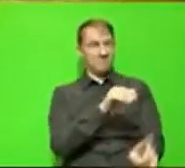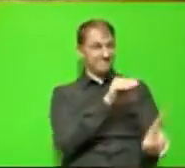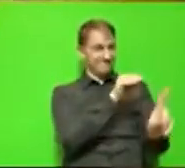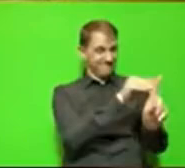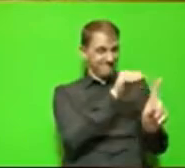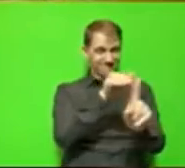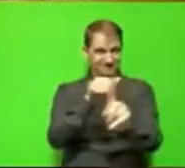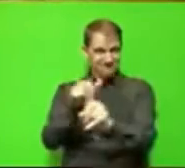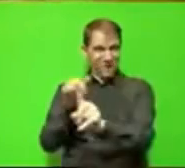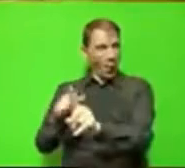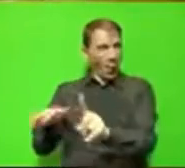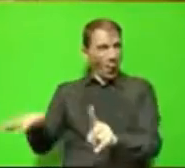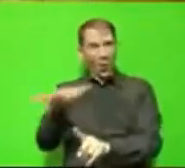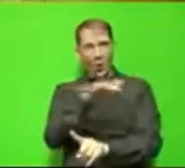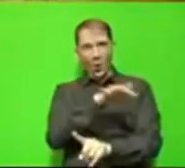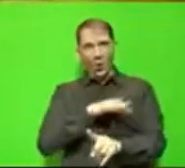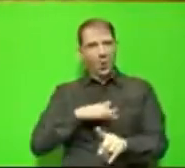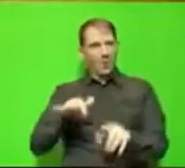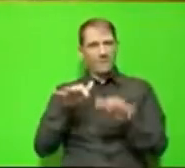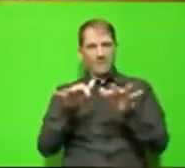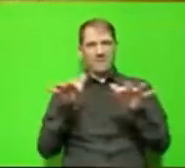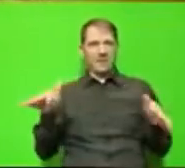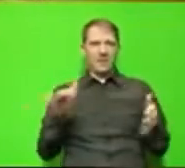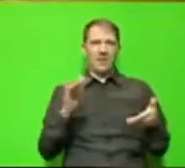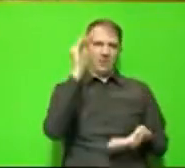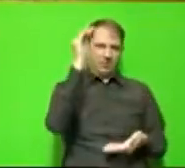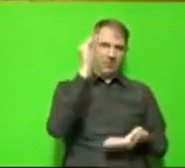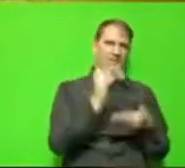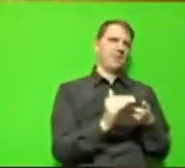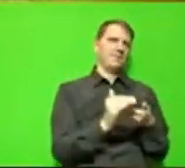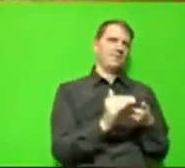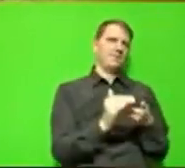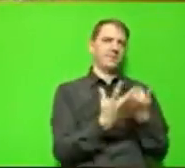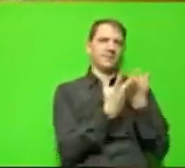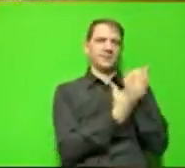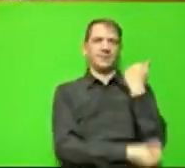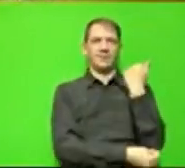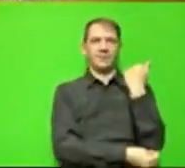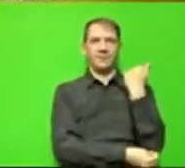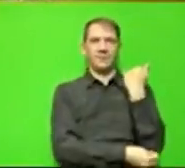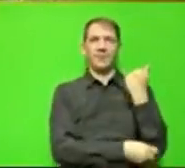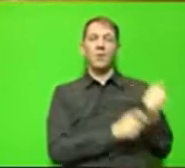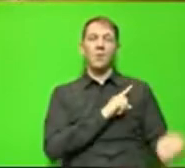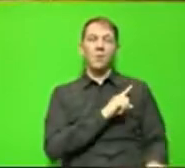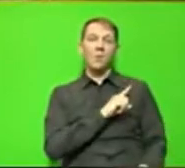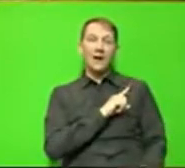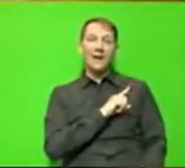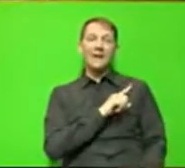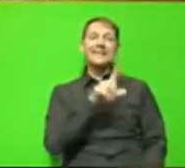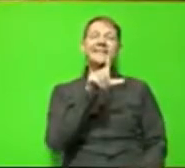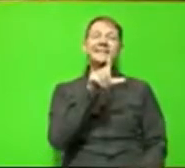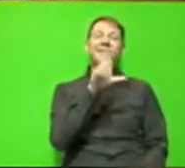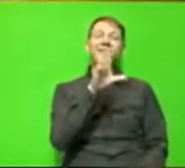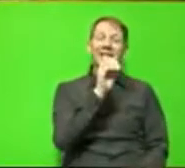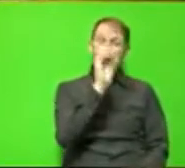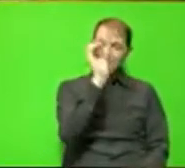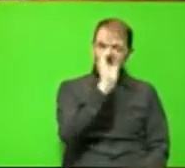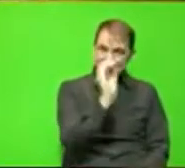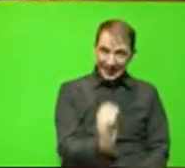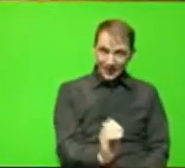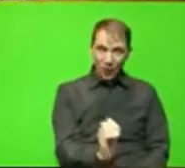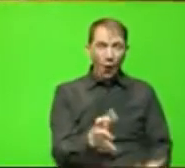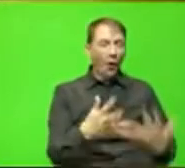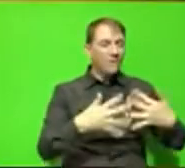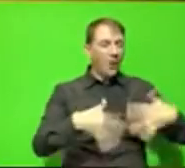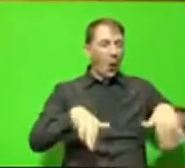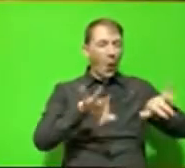poverty. Nearly 70% of those living in extreme poverty are women and girls. Across nations, they